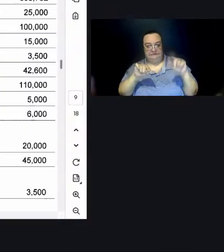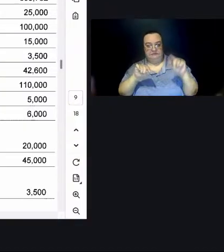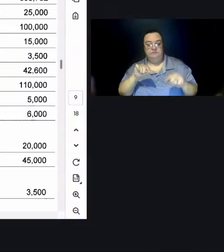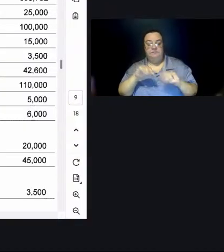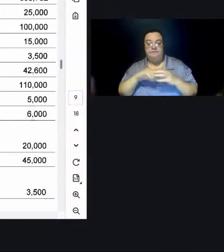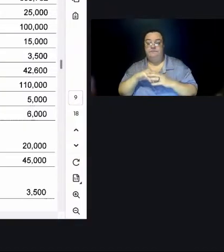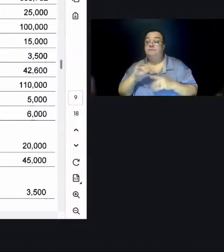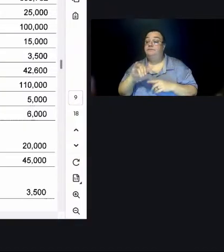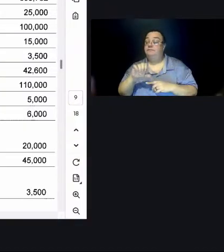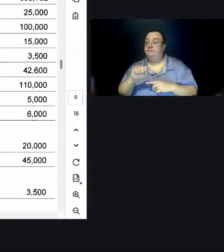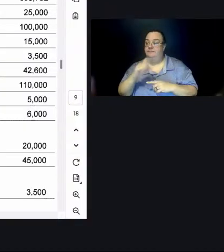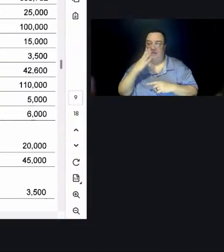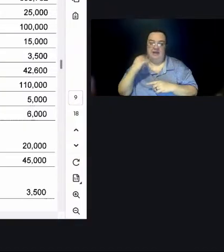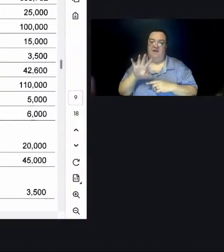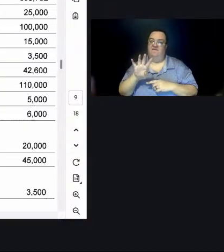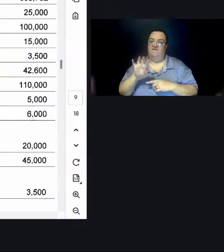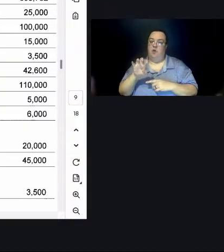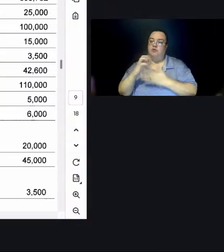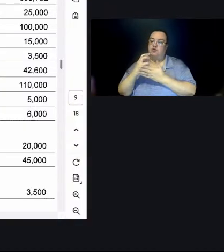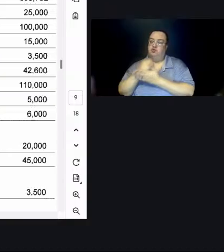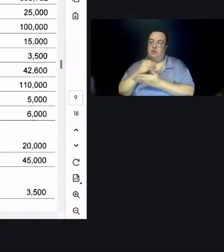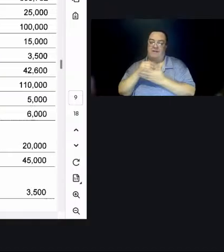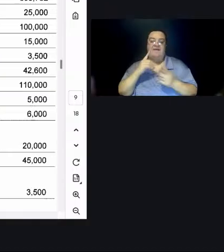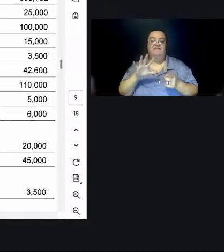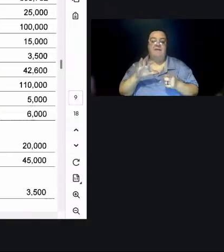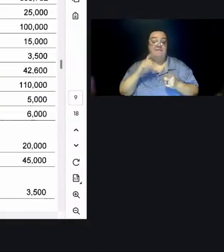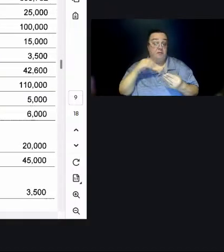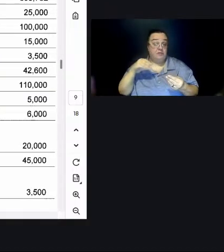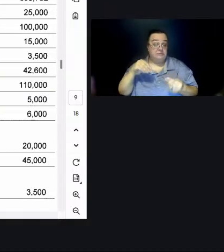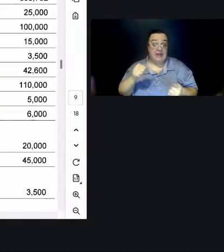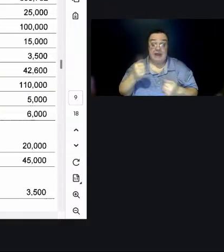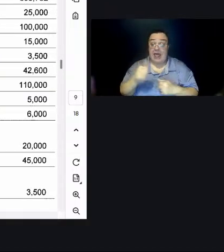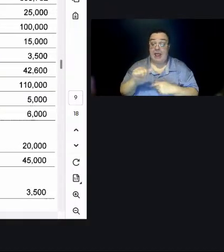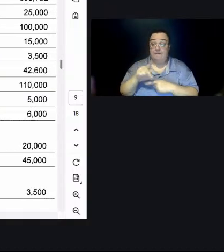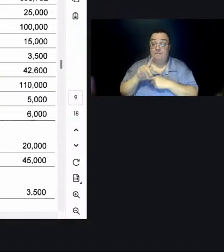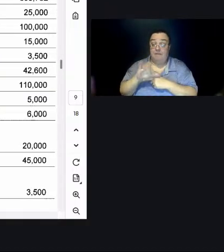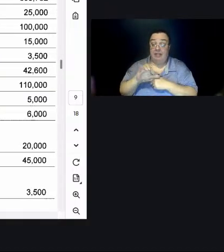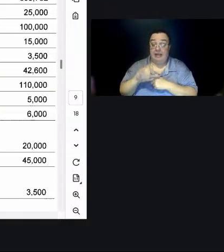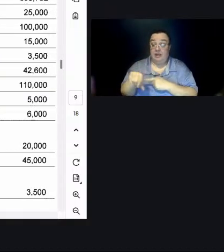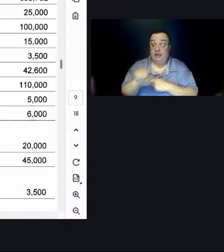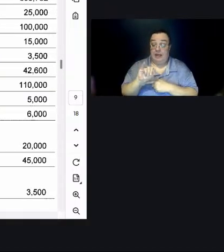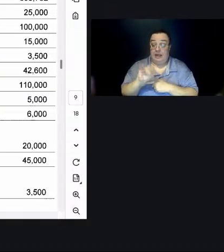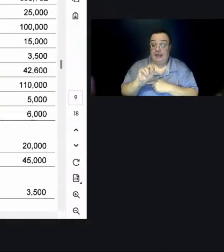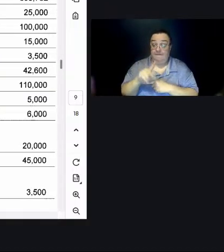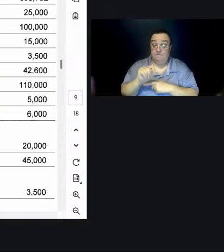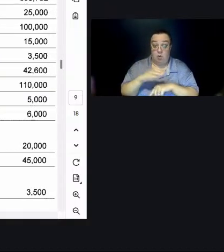Yes, because 400 is revenue. The 500 expenditures. Is there any public input?